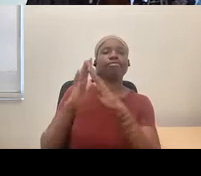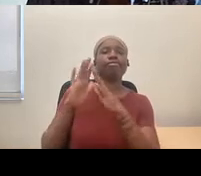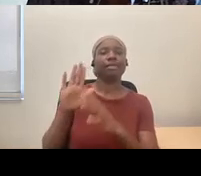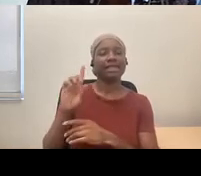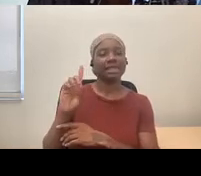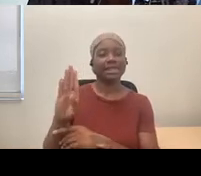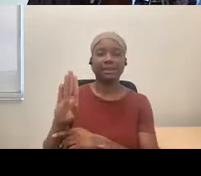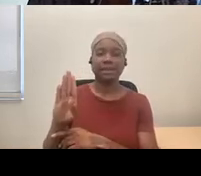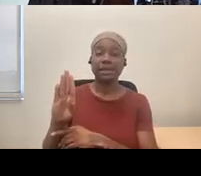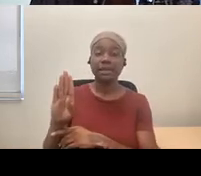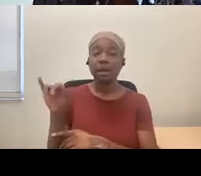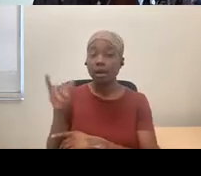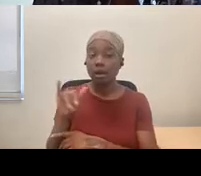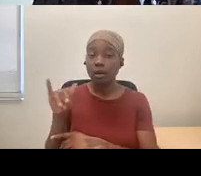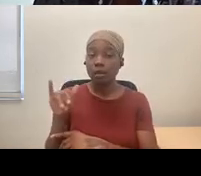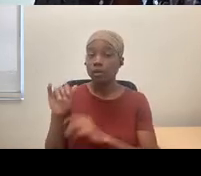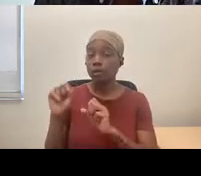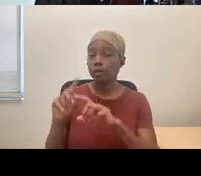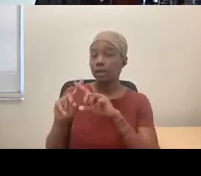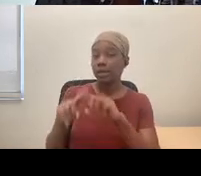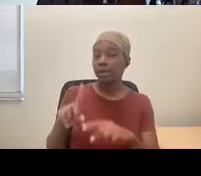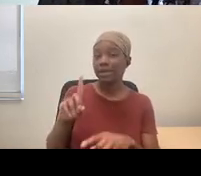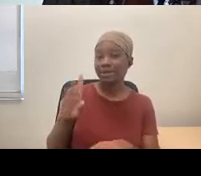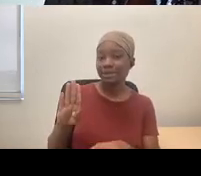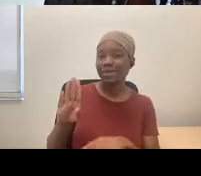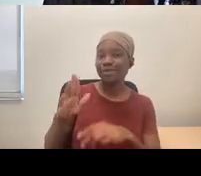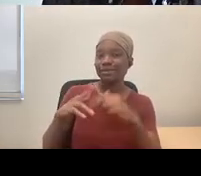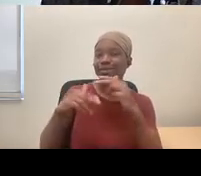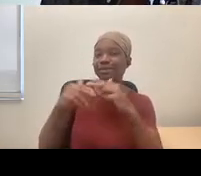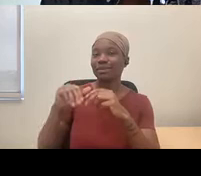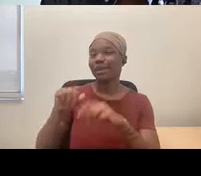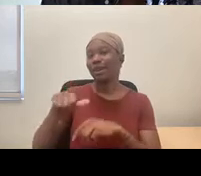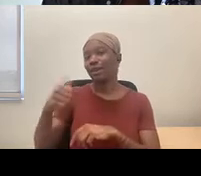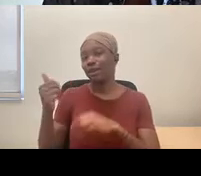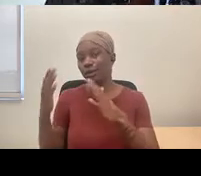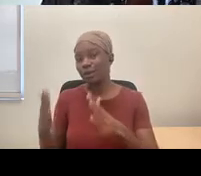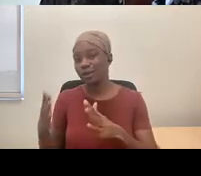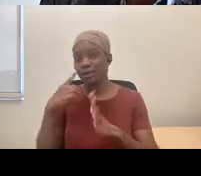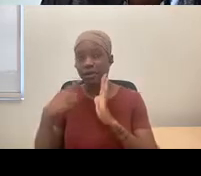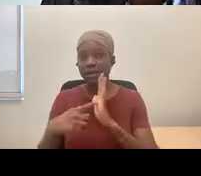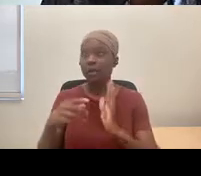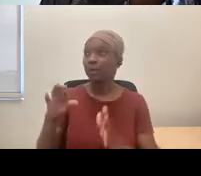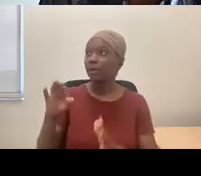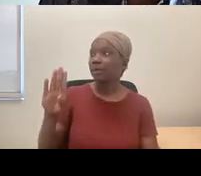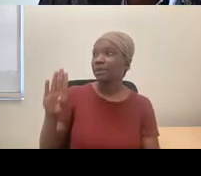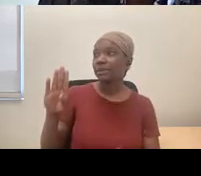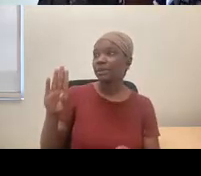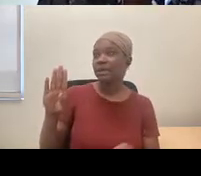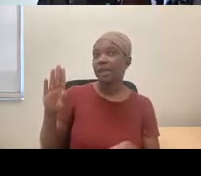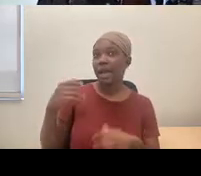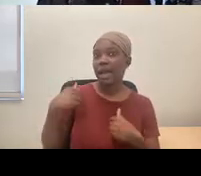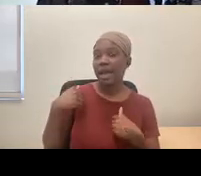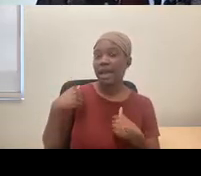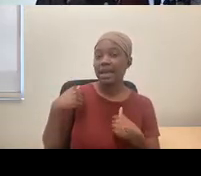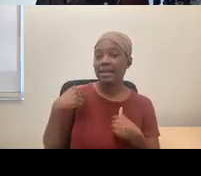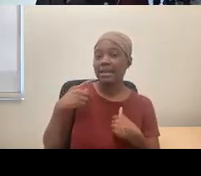It might also be relying on a database that was built by someone else. So for instance, a Facebook has an extremely valuable